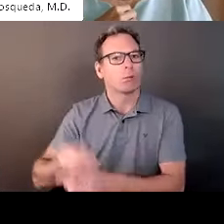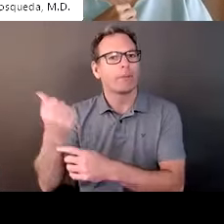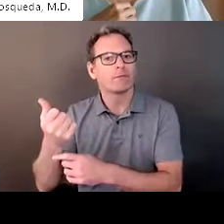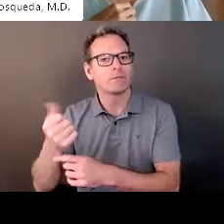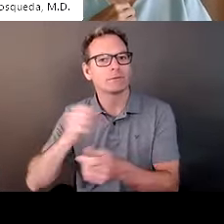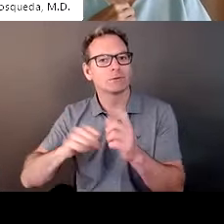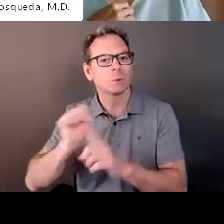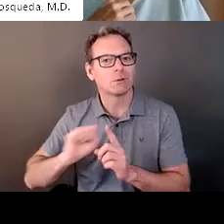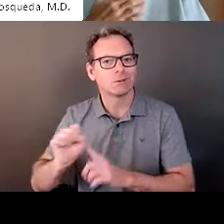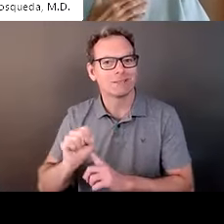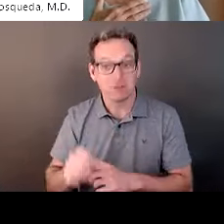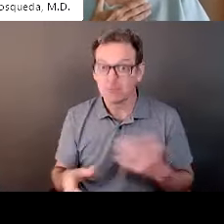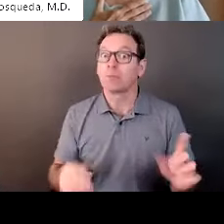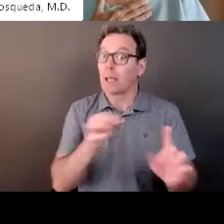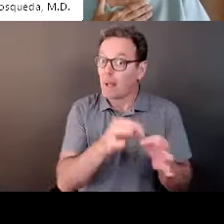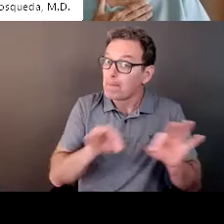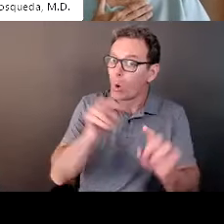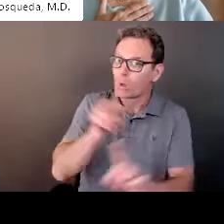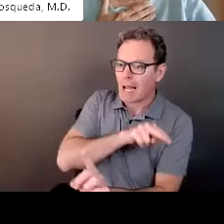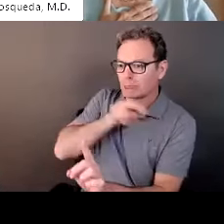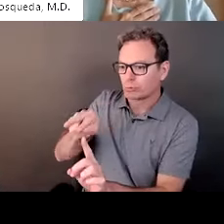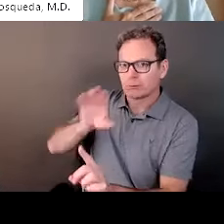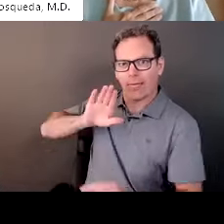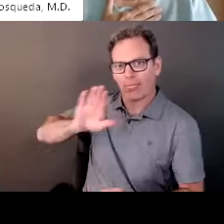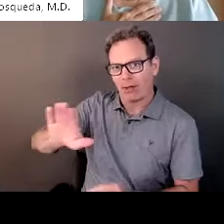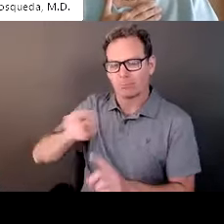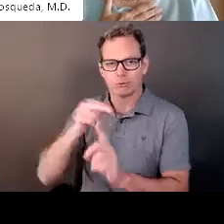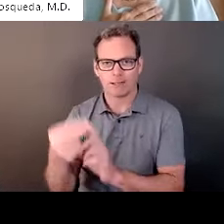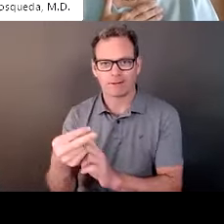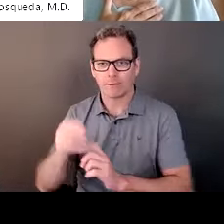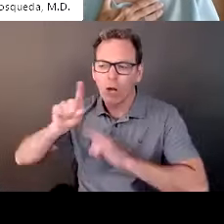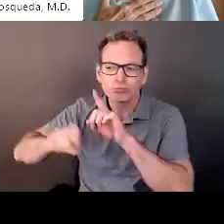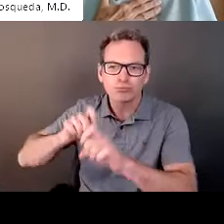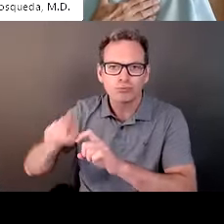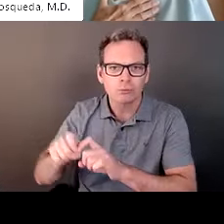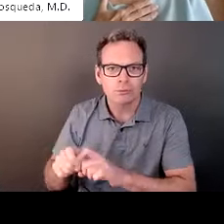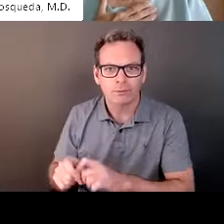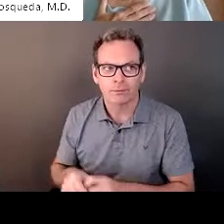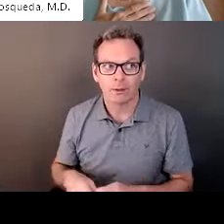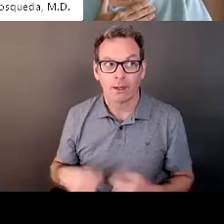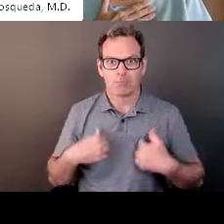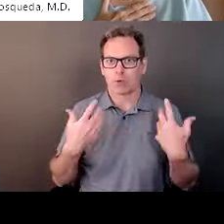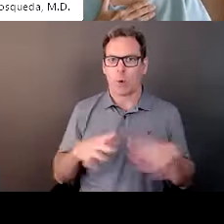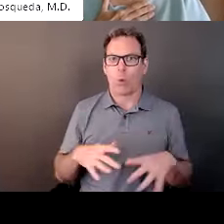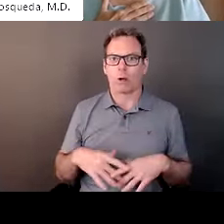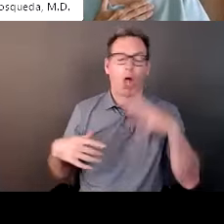perceptions. And I find that sometimes I have to be careful that I don't make bad